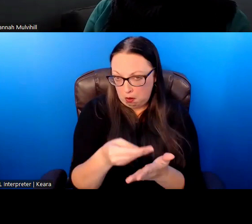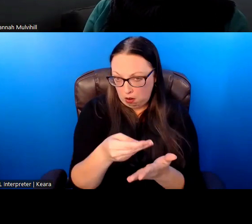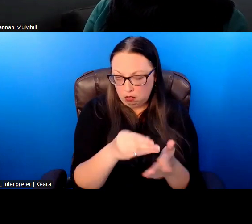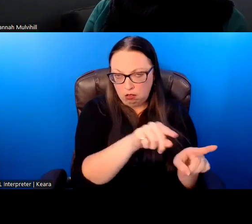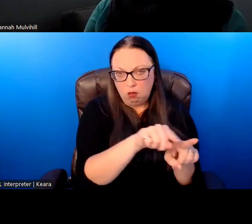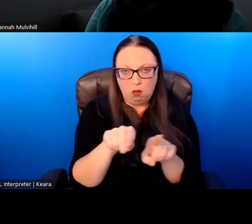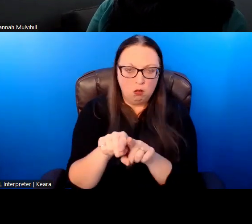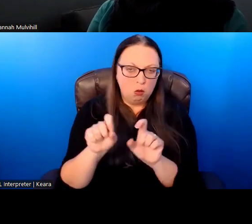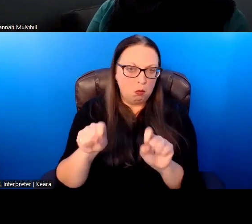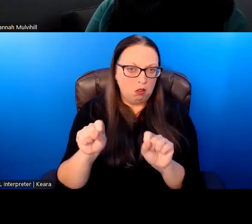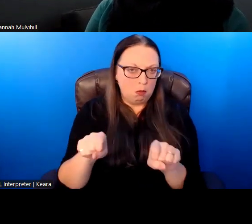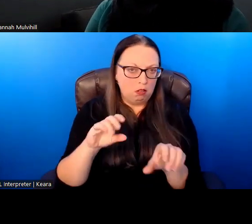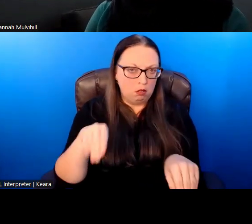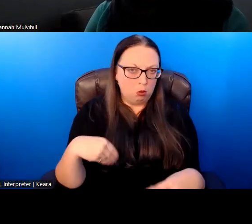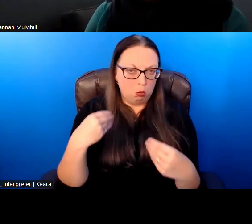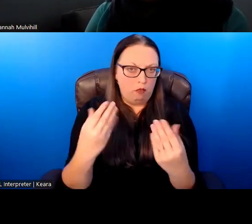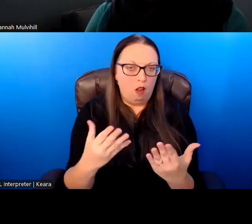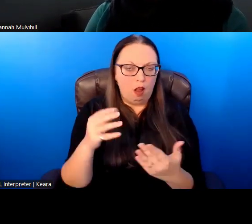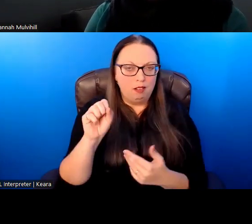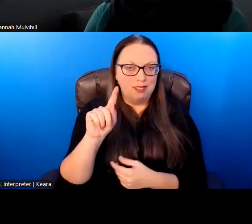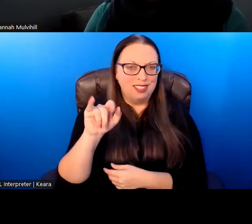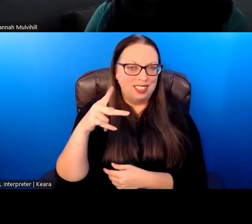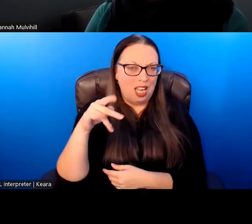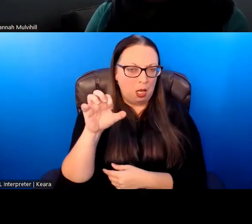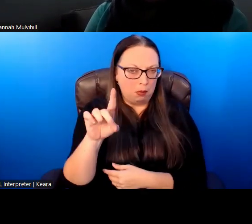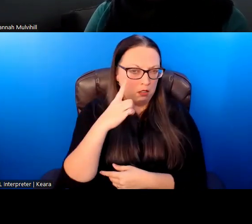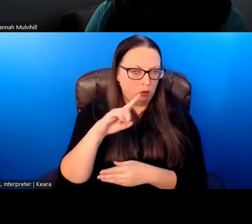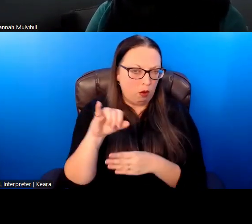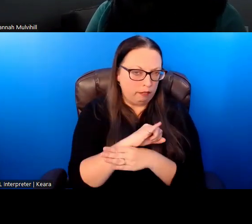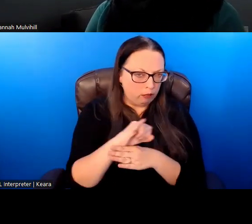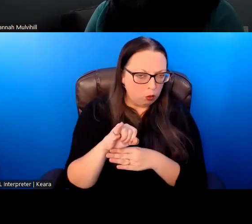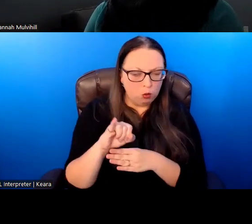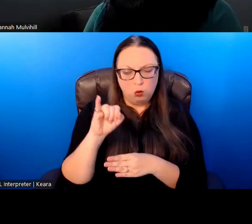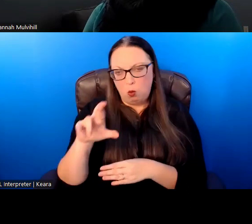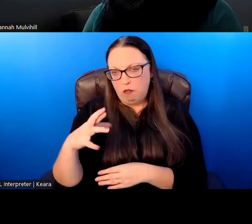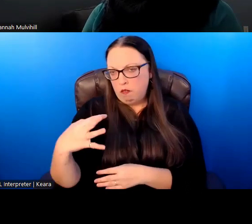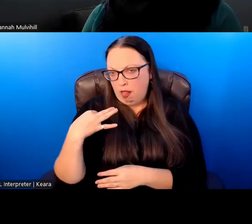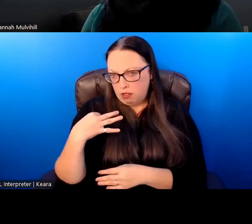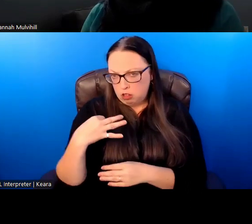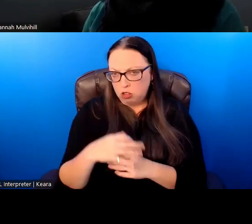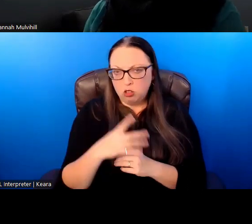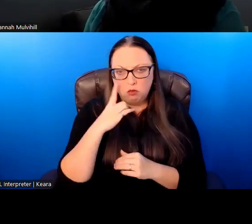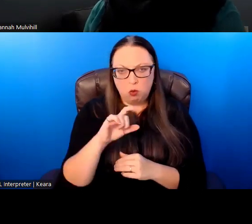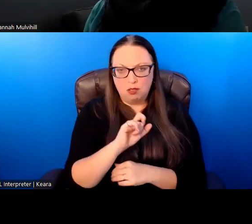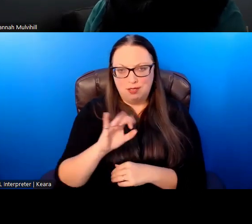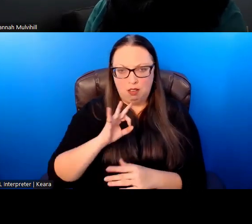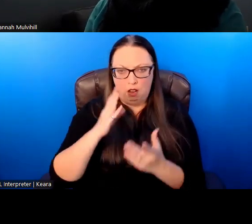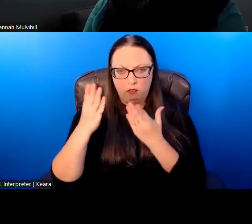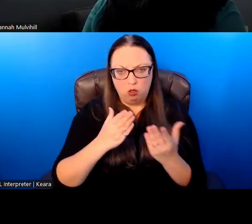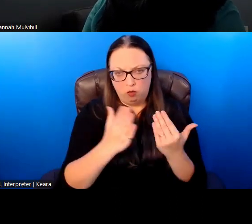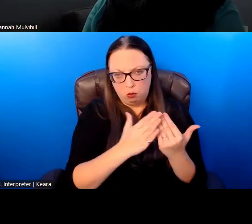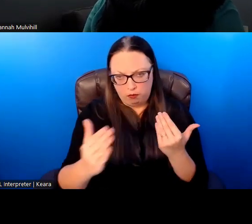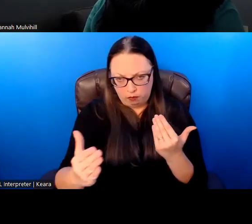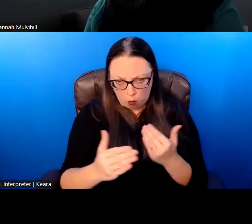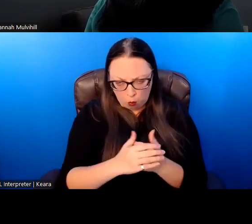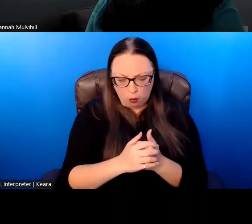possibility of providing stipends perhaps to interns or volunteers to staff that service moving forward